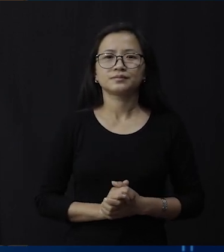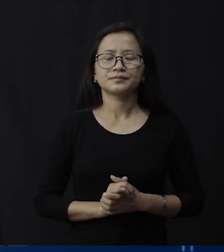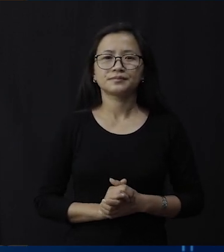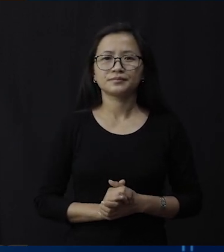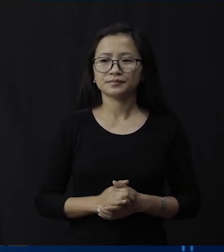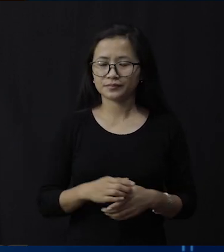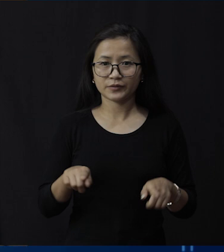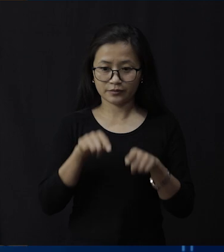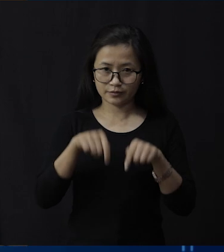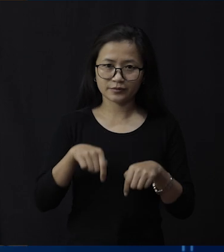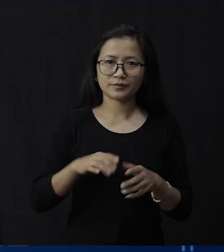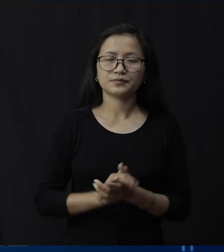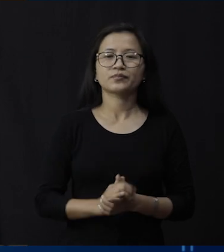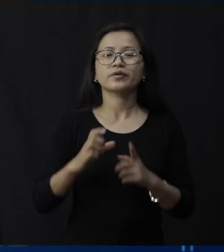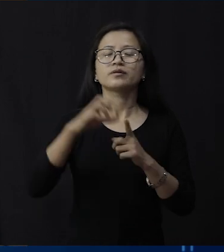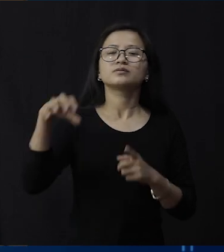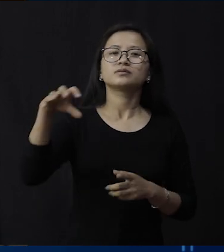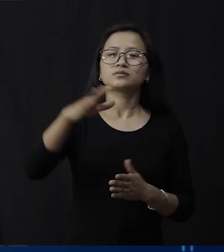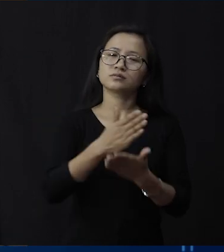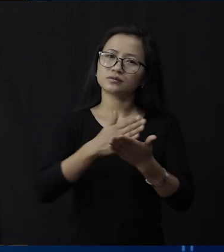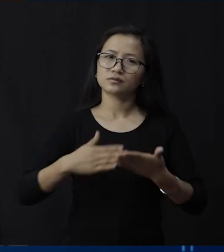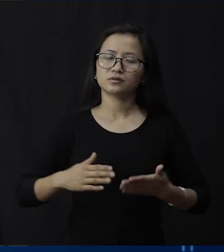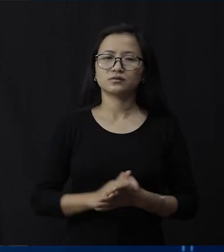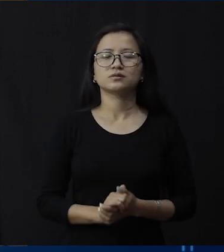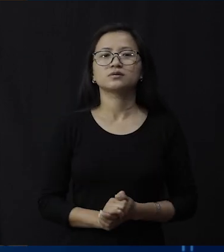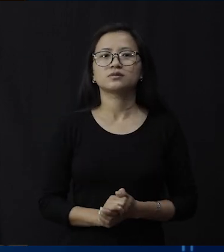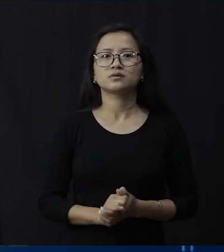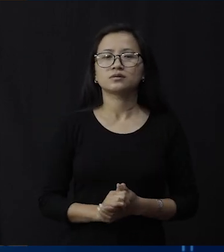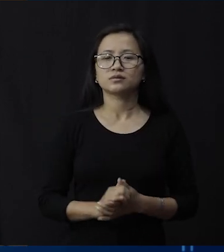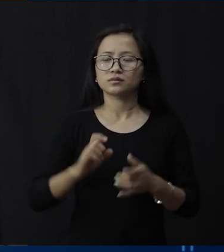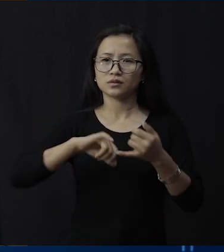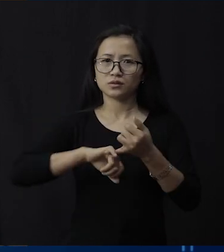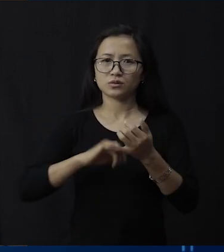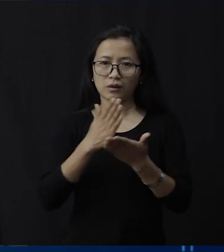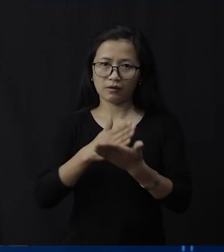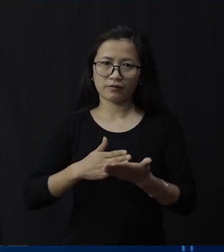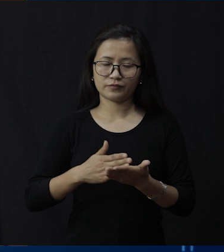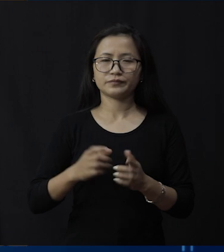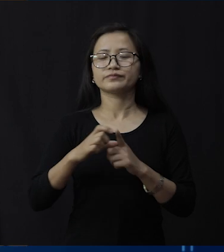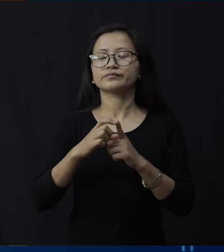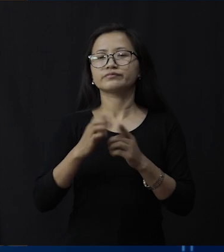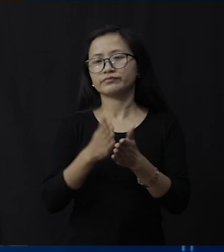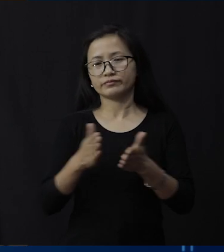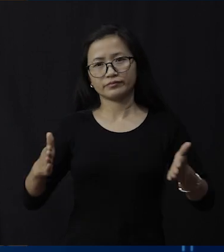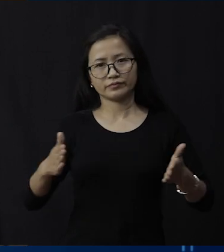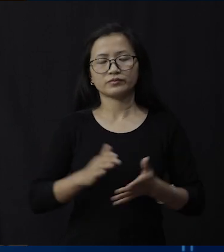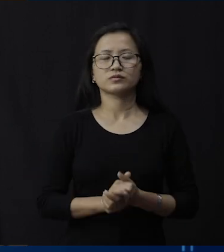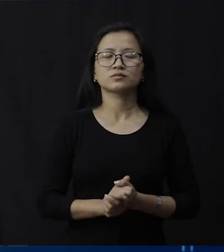districts and these districts are again divided into subdivisions, all right? Now